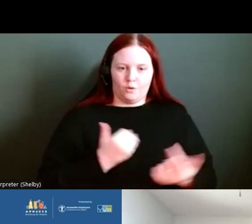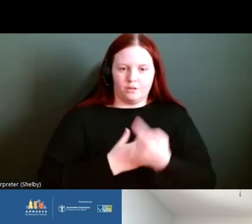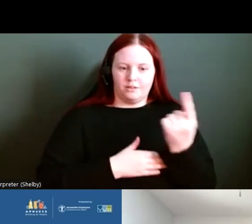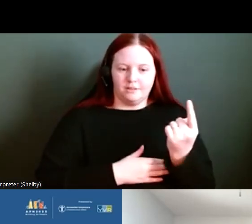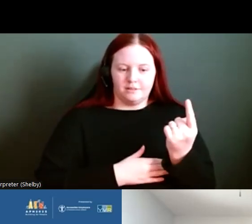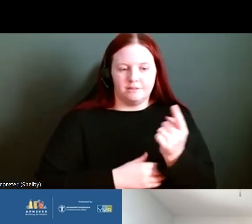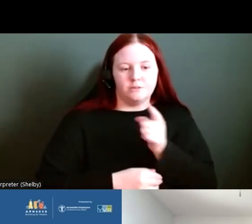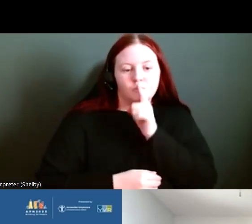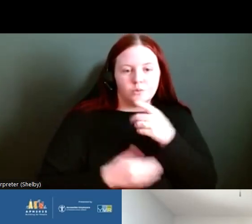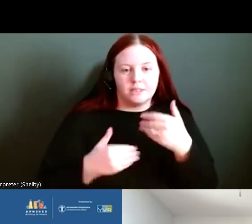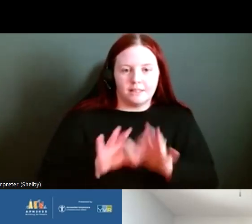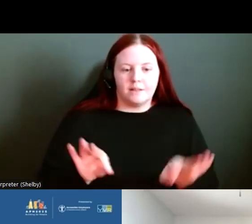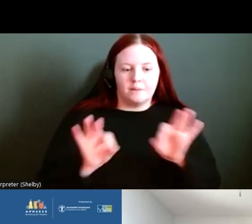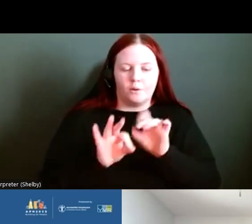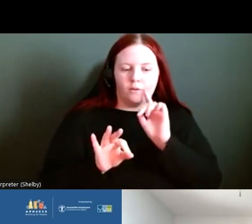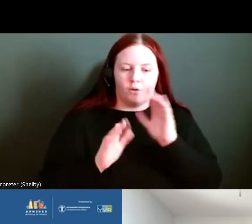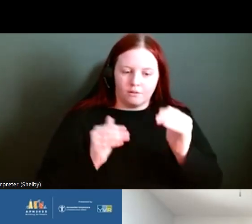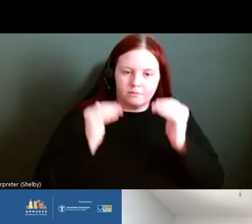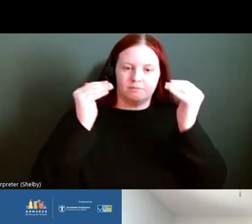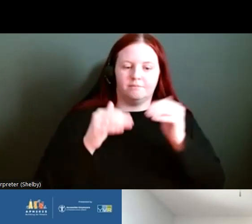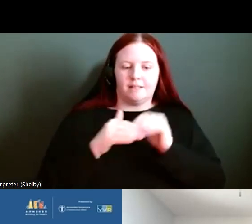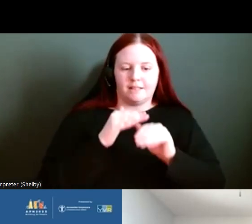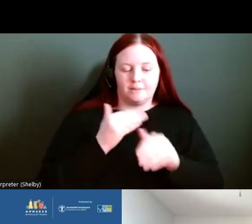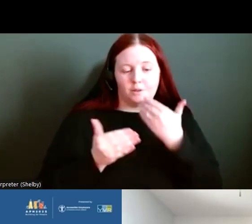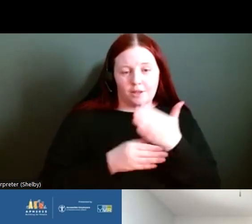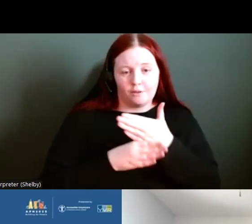able to advance accessibility, I think. So thank you for sharing that.